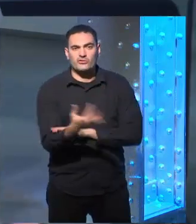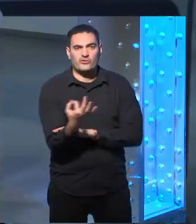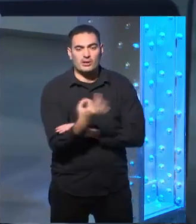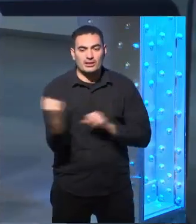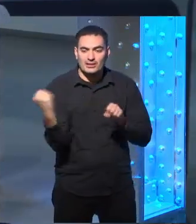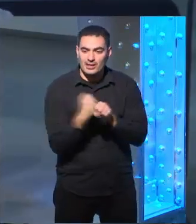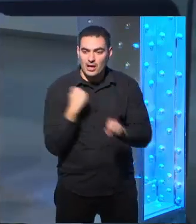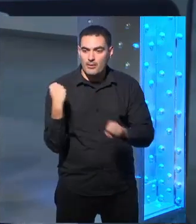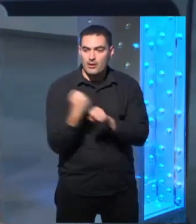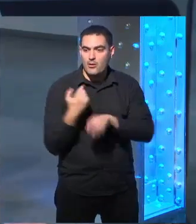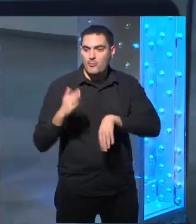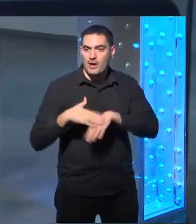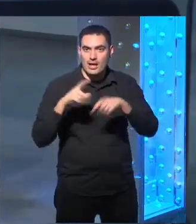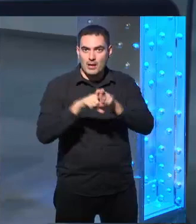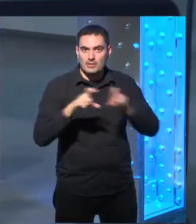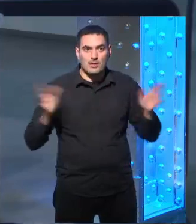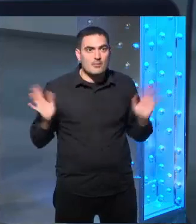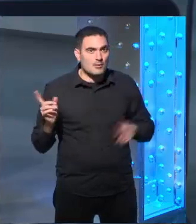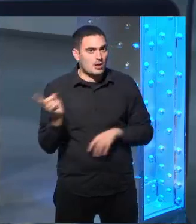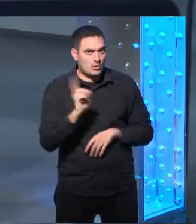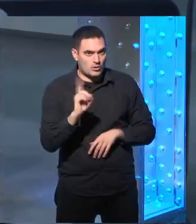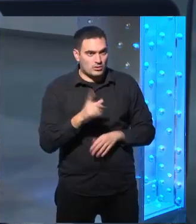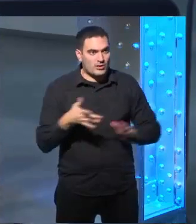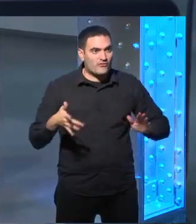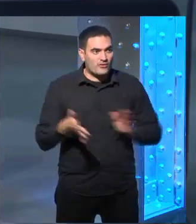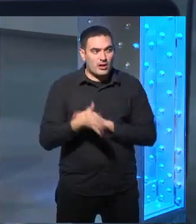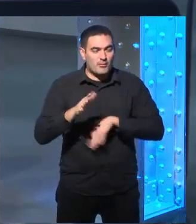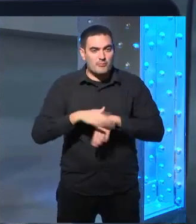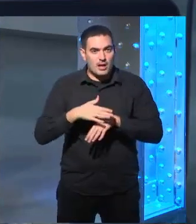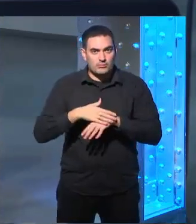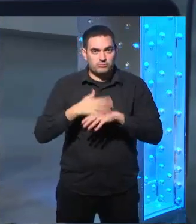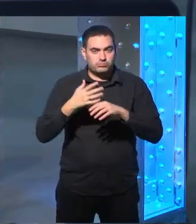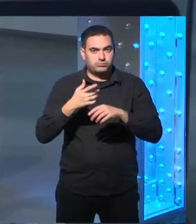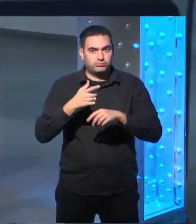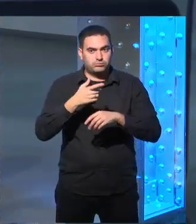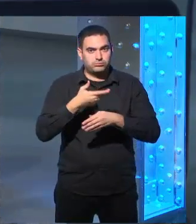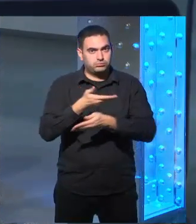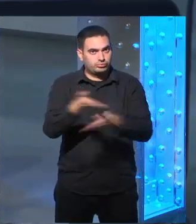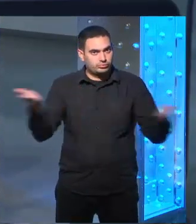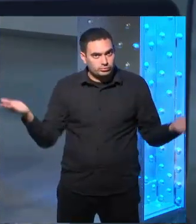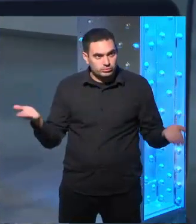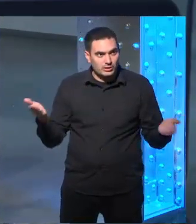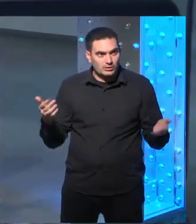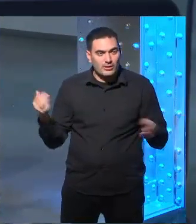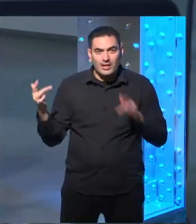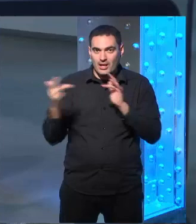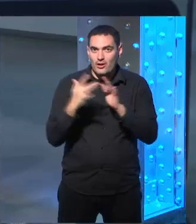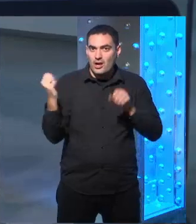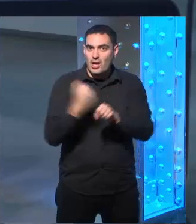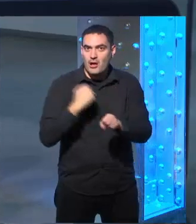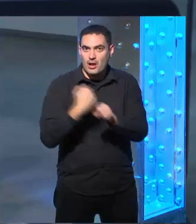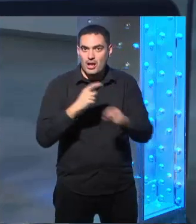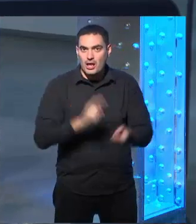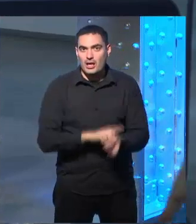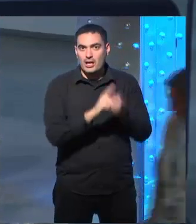the workload will not be for one single entity, but for a pool of people, and this will